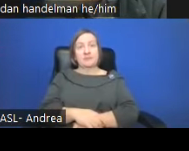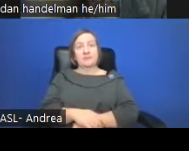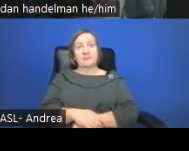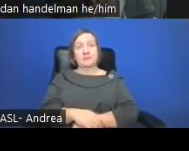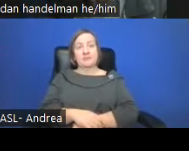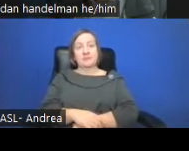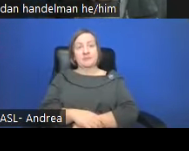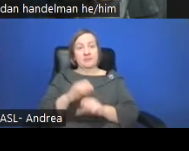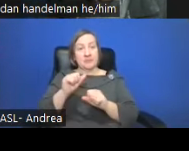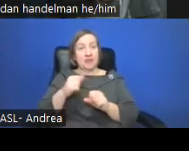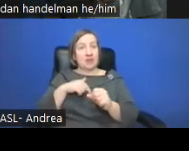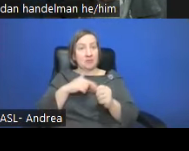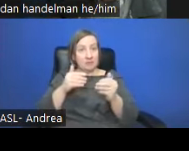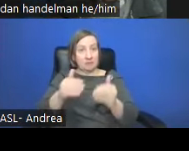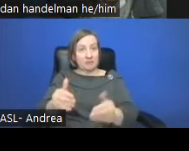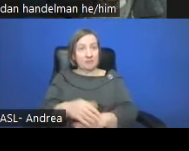Can we move on?